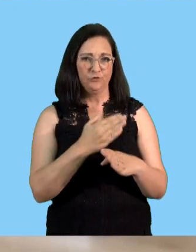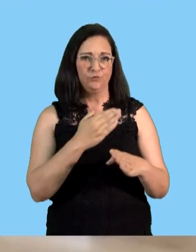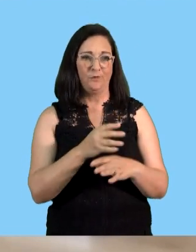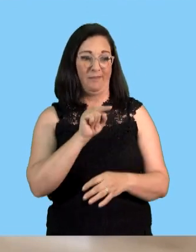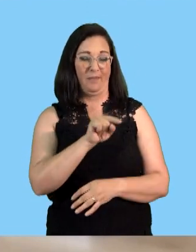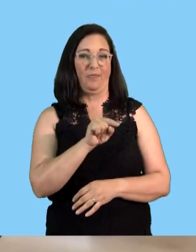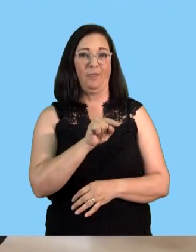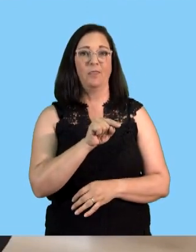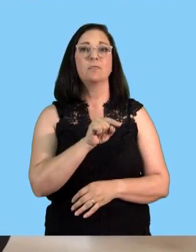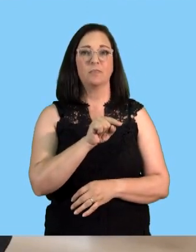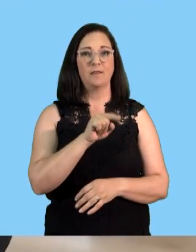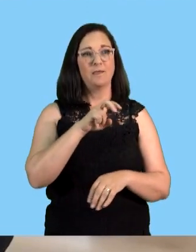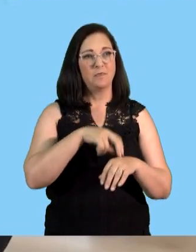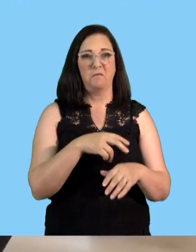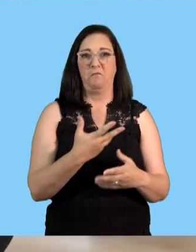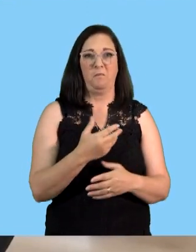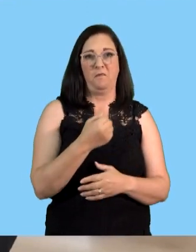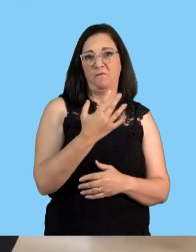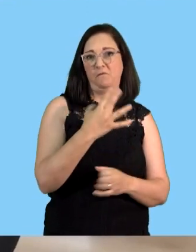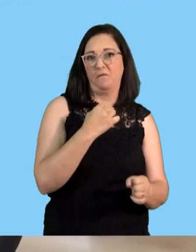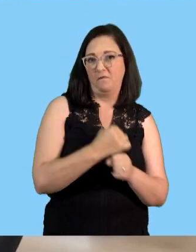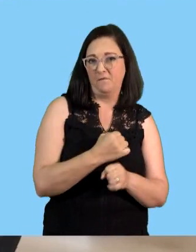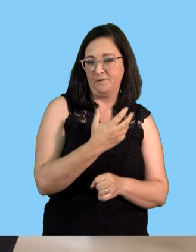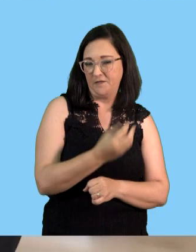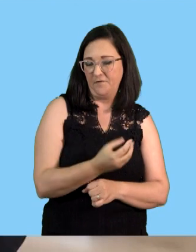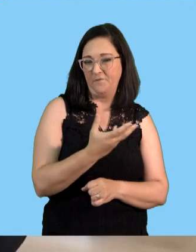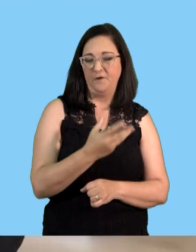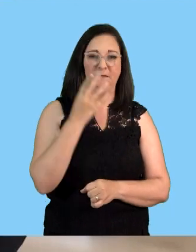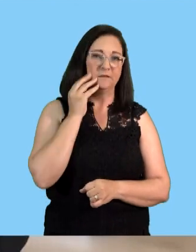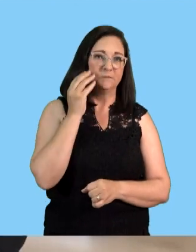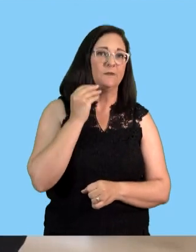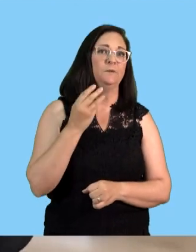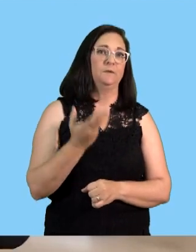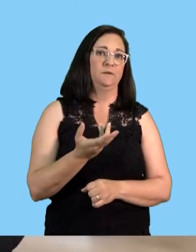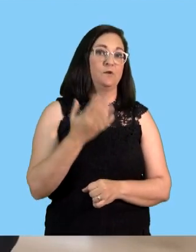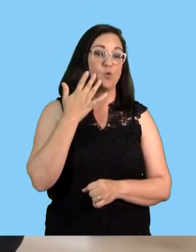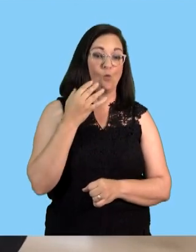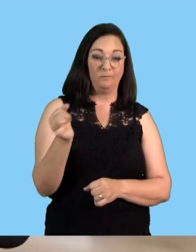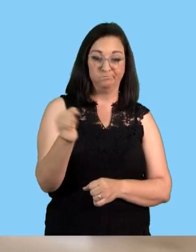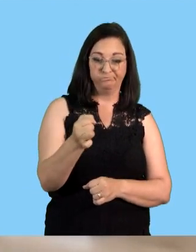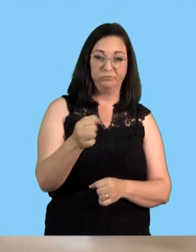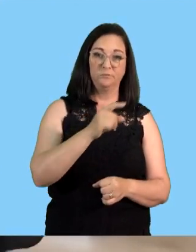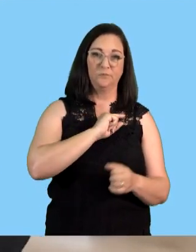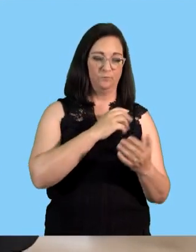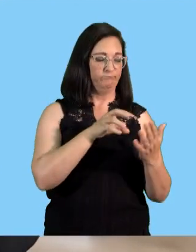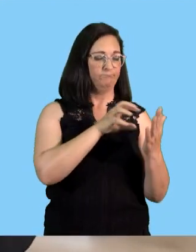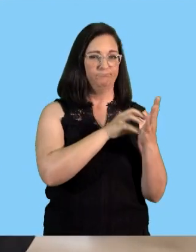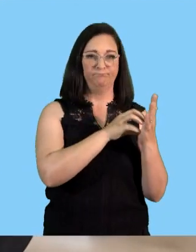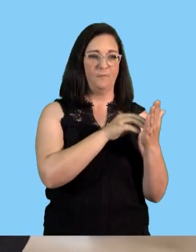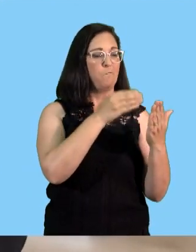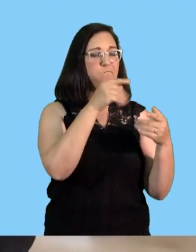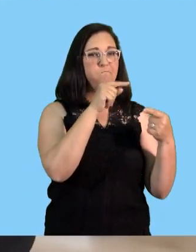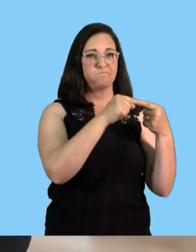particular position. The person needs to have 5 years experience and all that. So that when we recruit, when we're forming an advertisement,